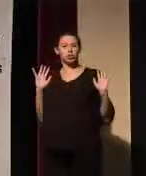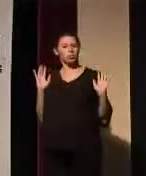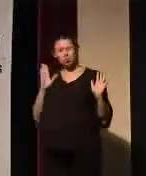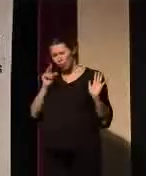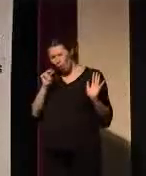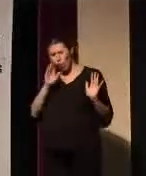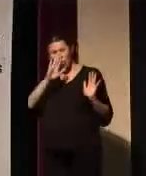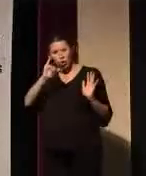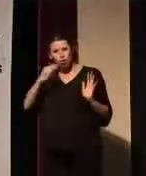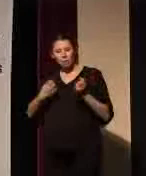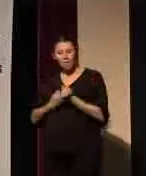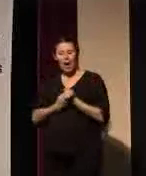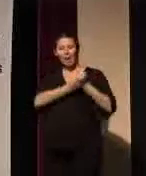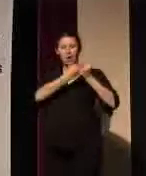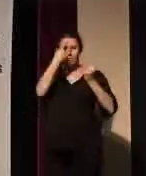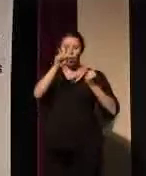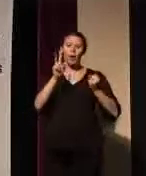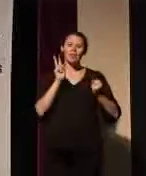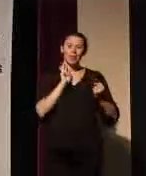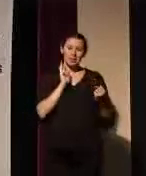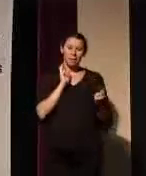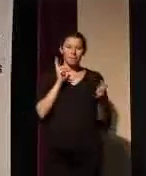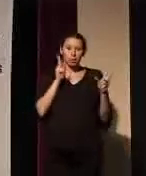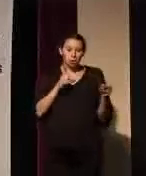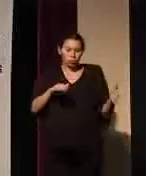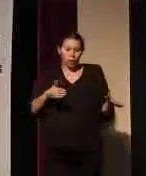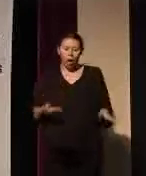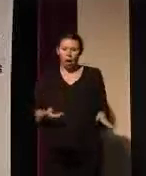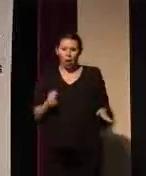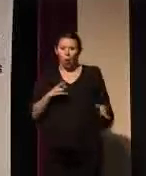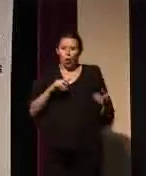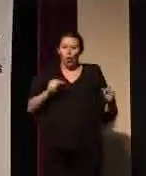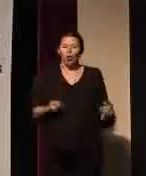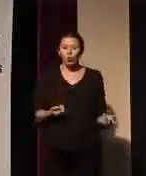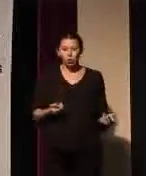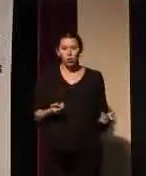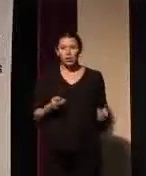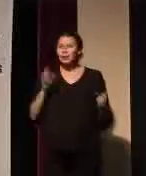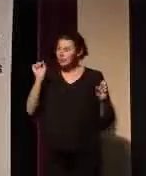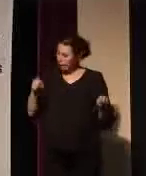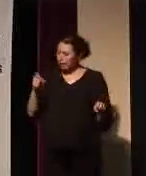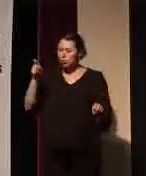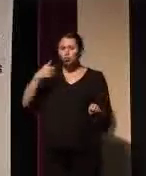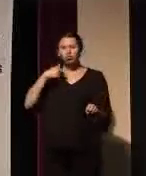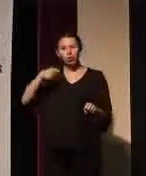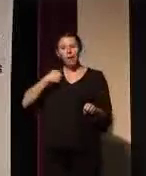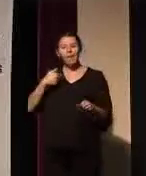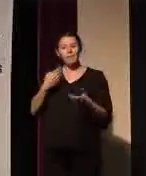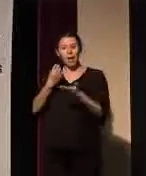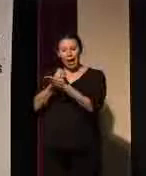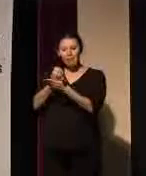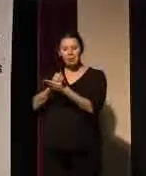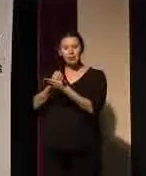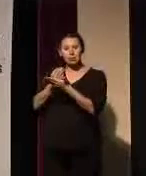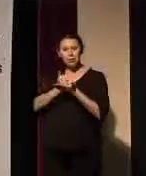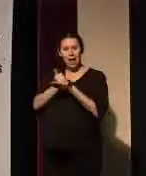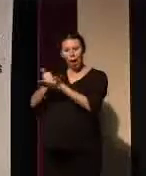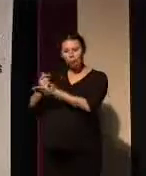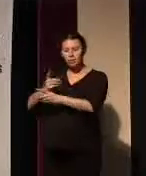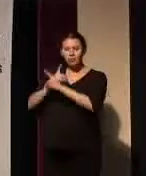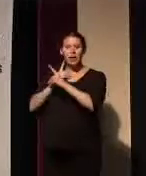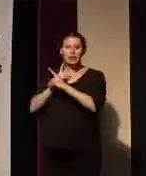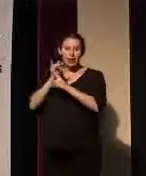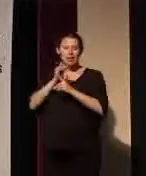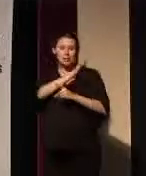an advocate for the victim. And yes, they are supposed to introduce exculpatory evidence, evidence that helps the defense, that is an ethical role that they